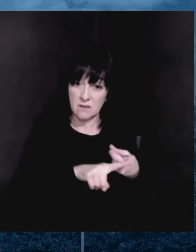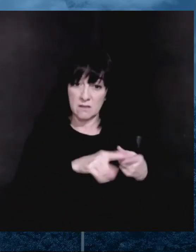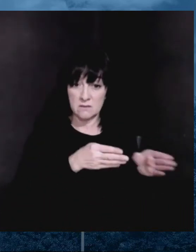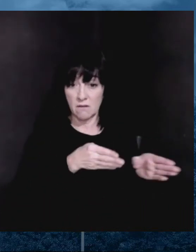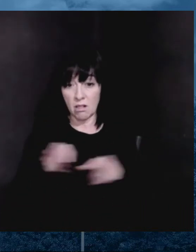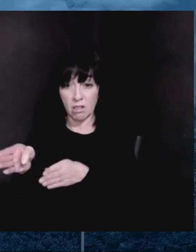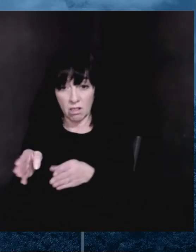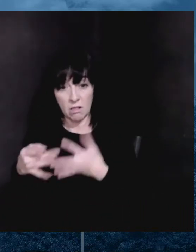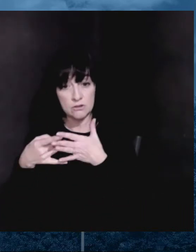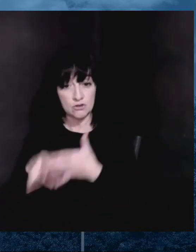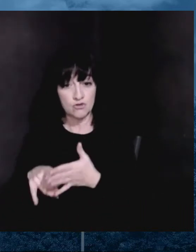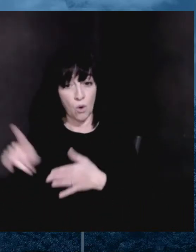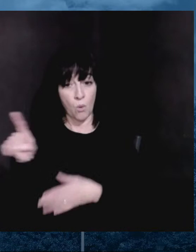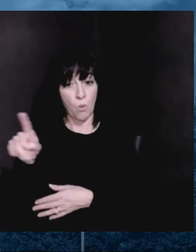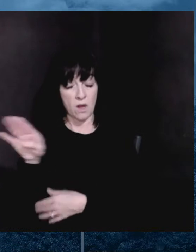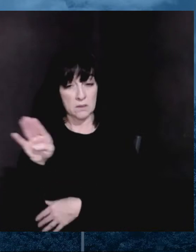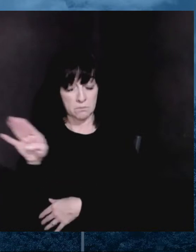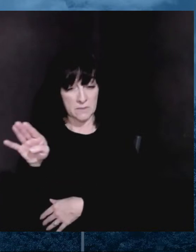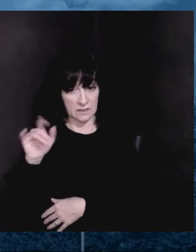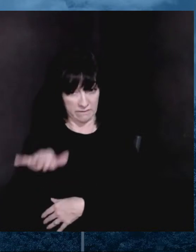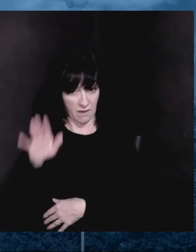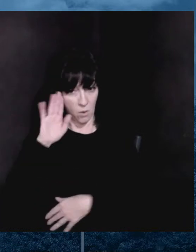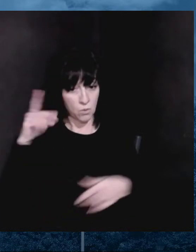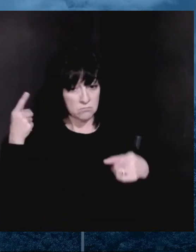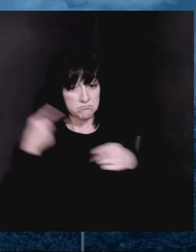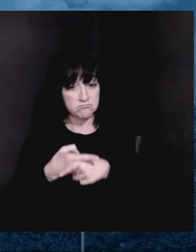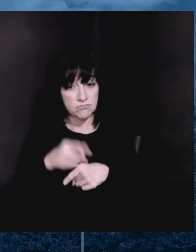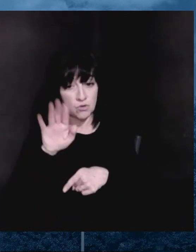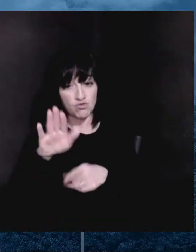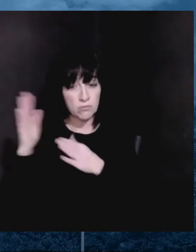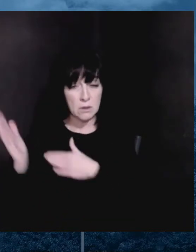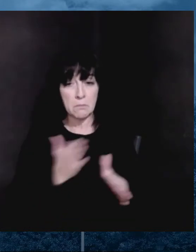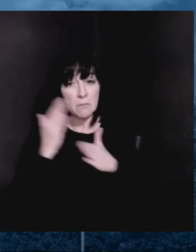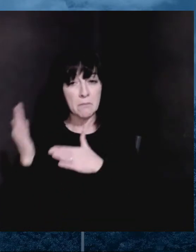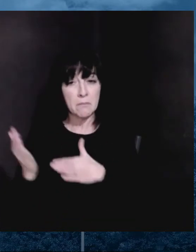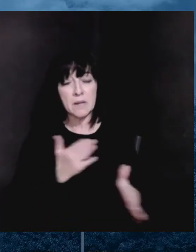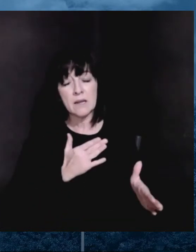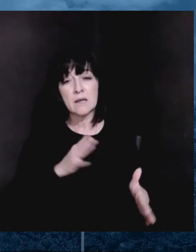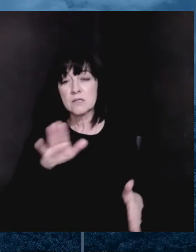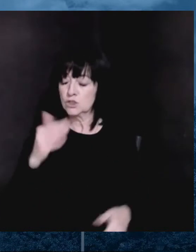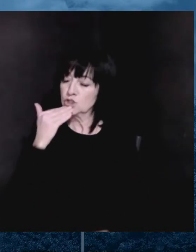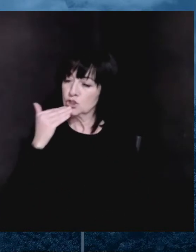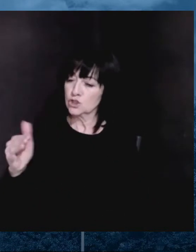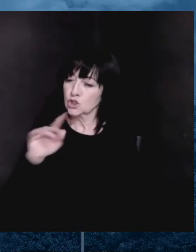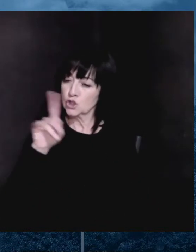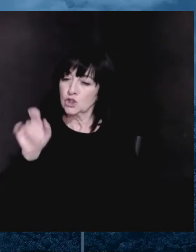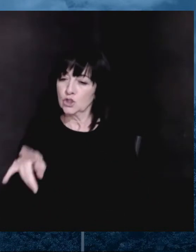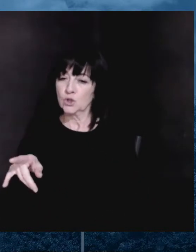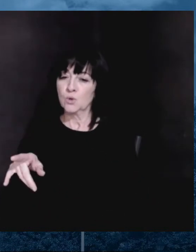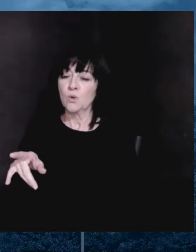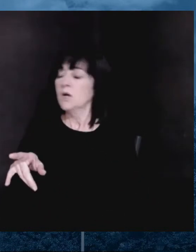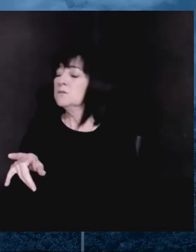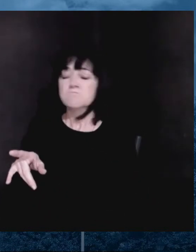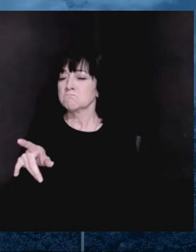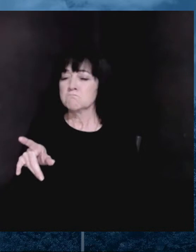state's initial plan? Oh, that's another great question, because we've never seen our phases